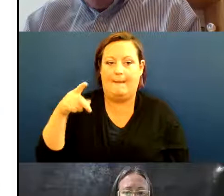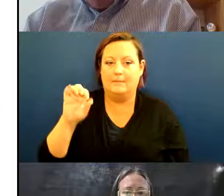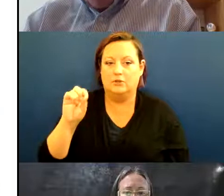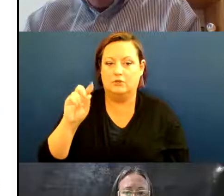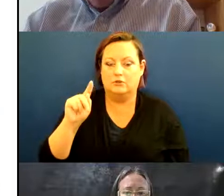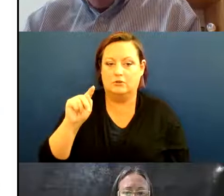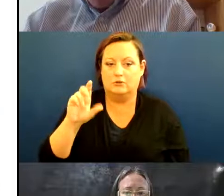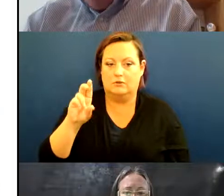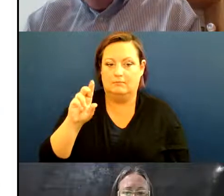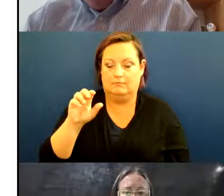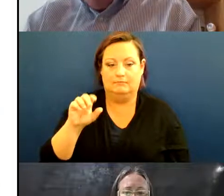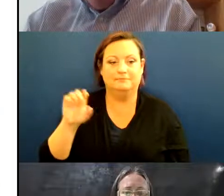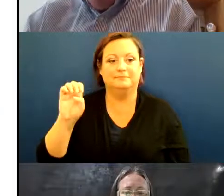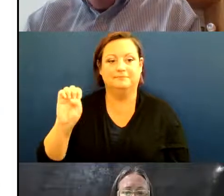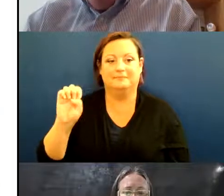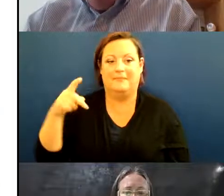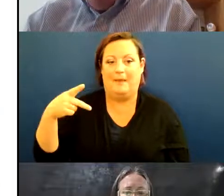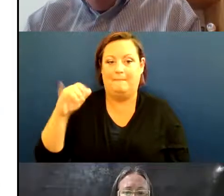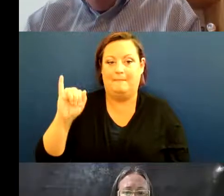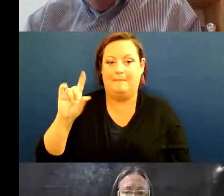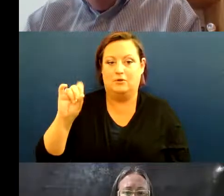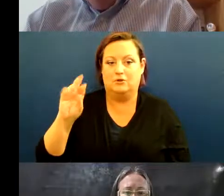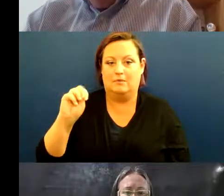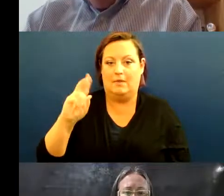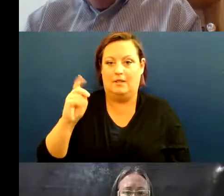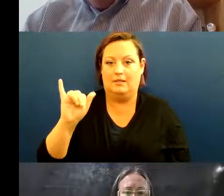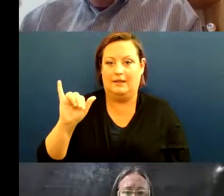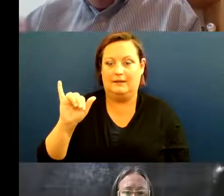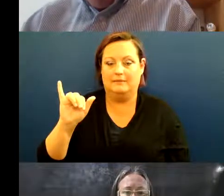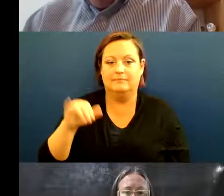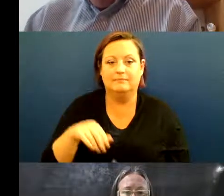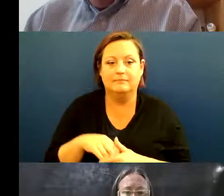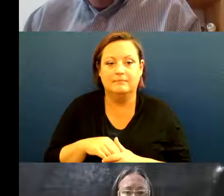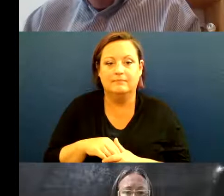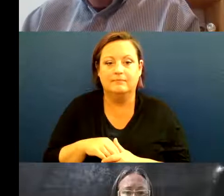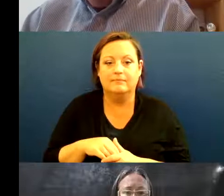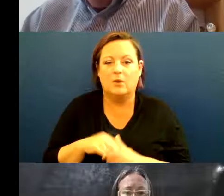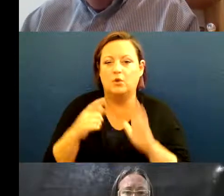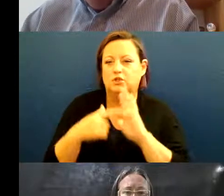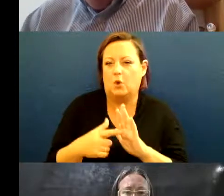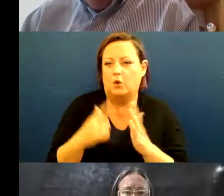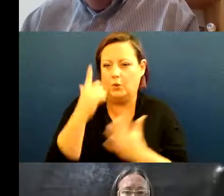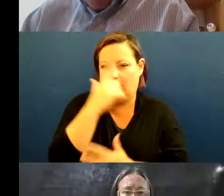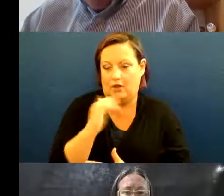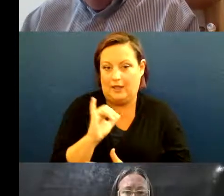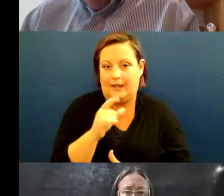in a few minutes how that works. So these are pictures